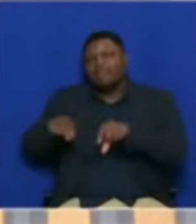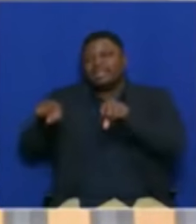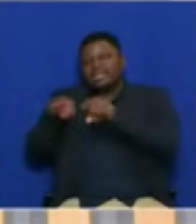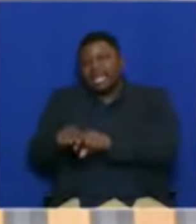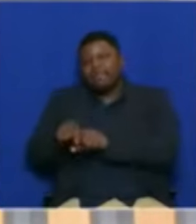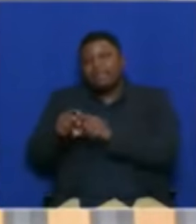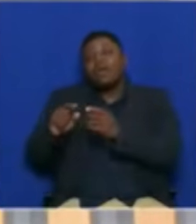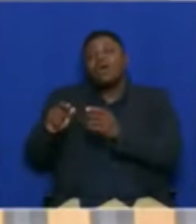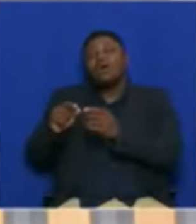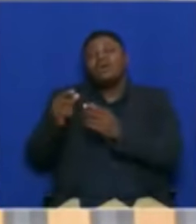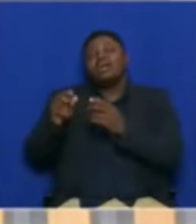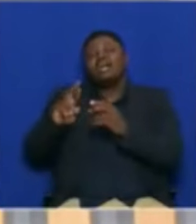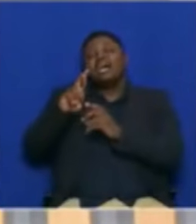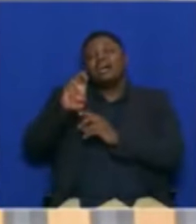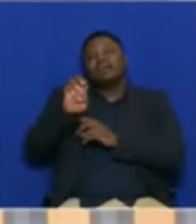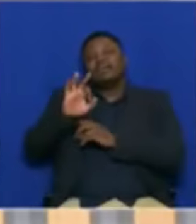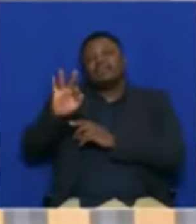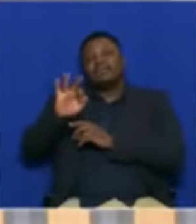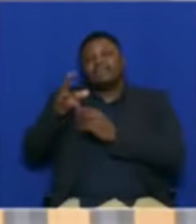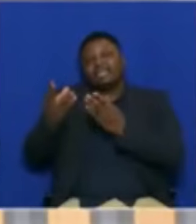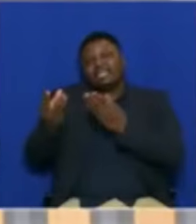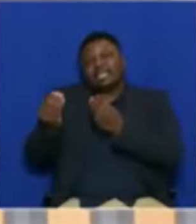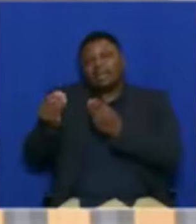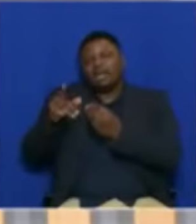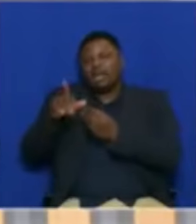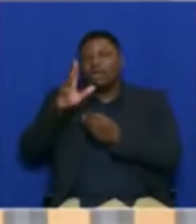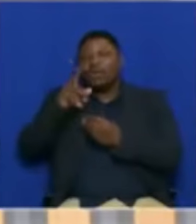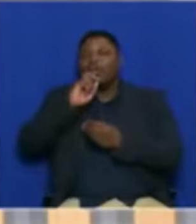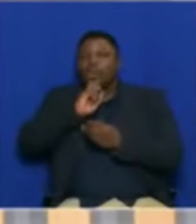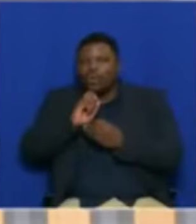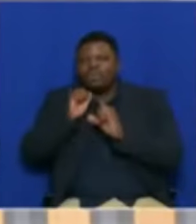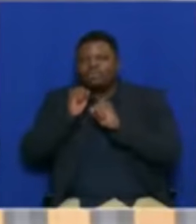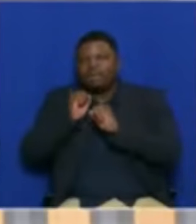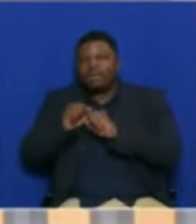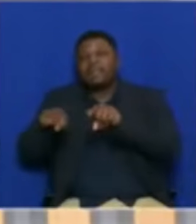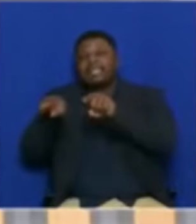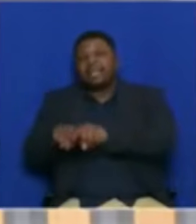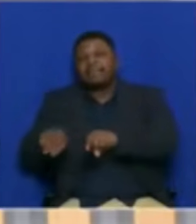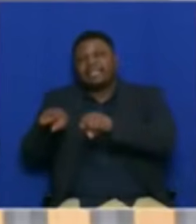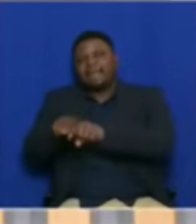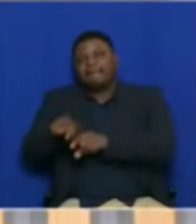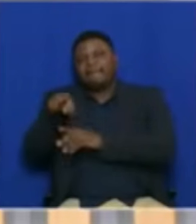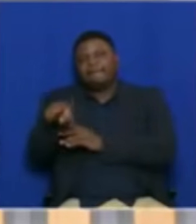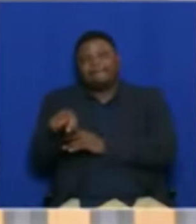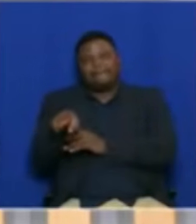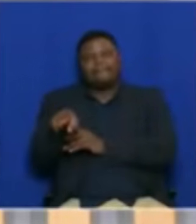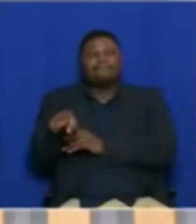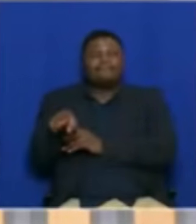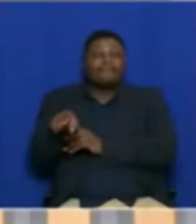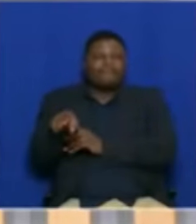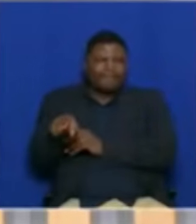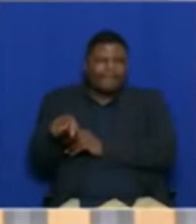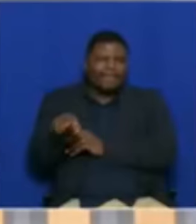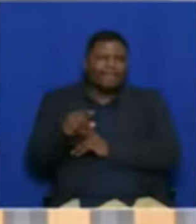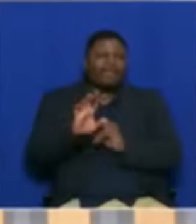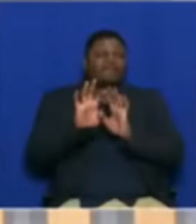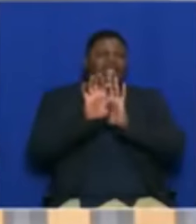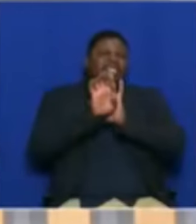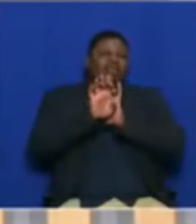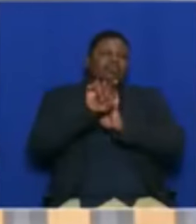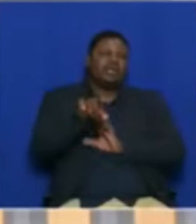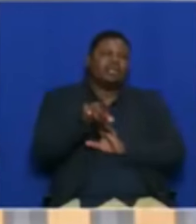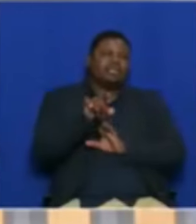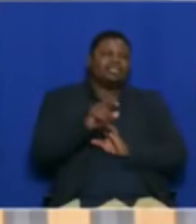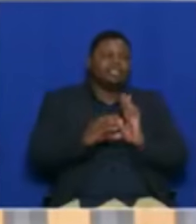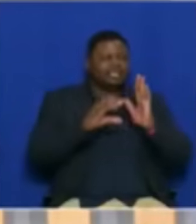will notice that what's in the inquiry file is transferred into the docket. For example, the Section 28,